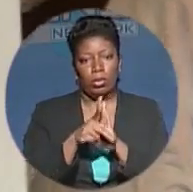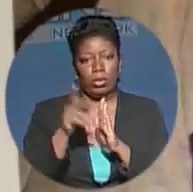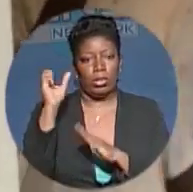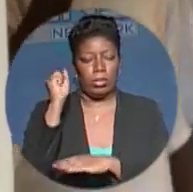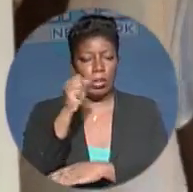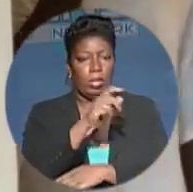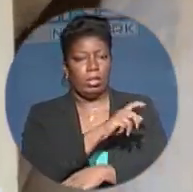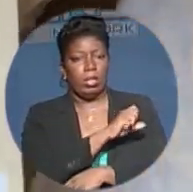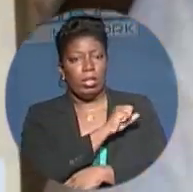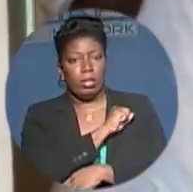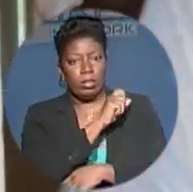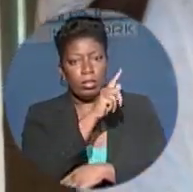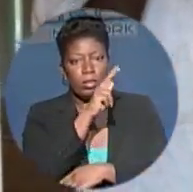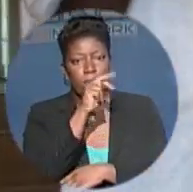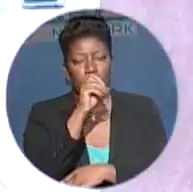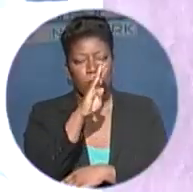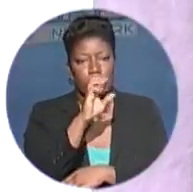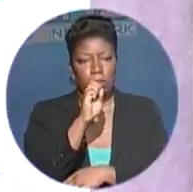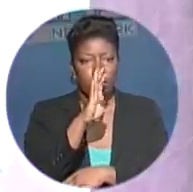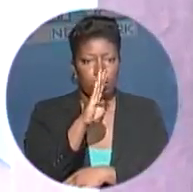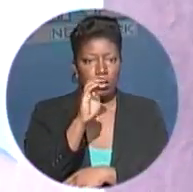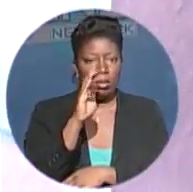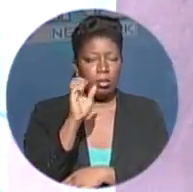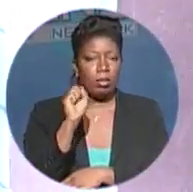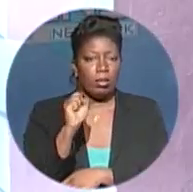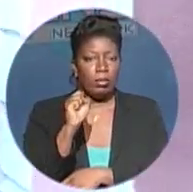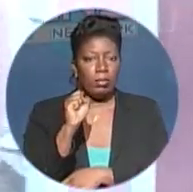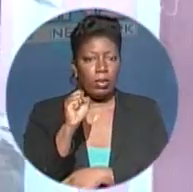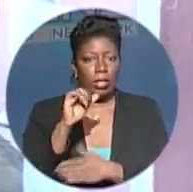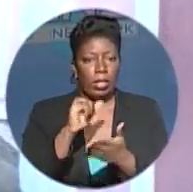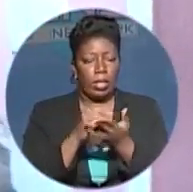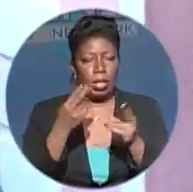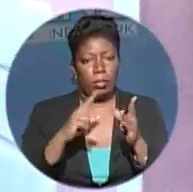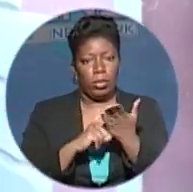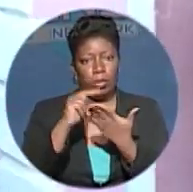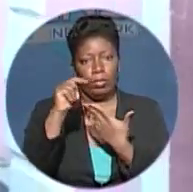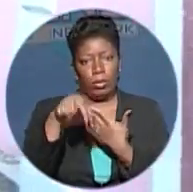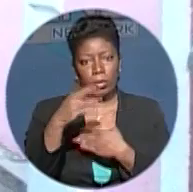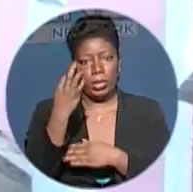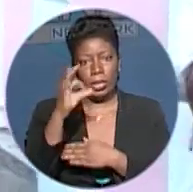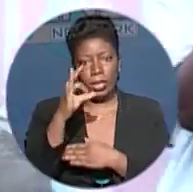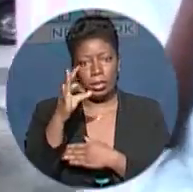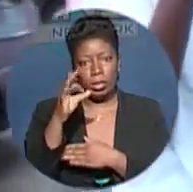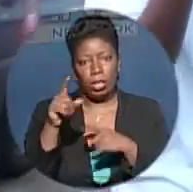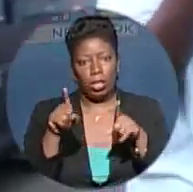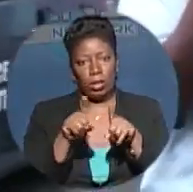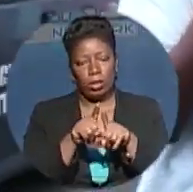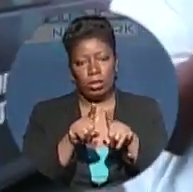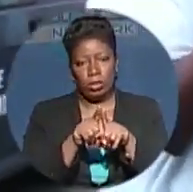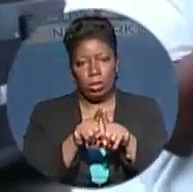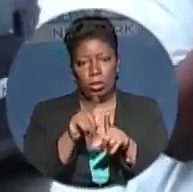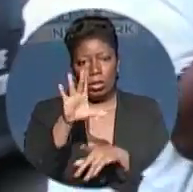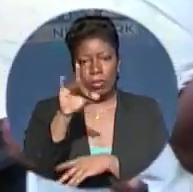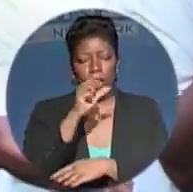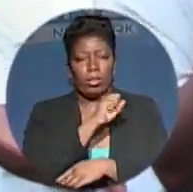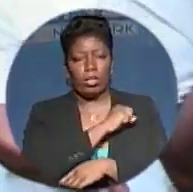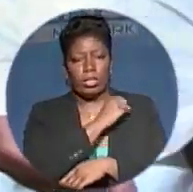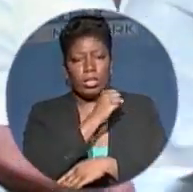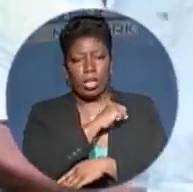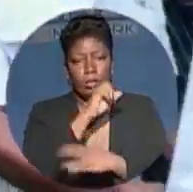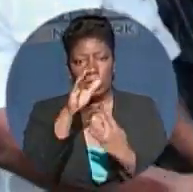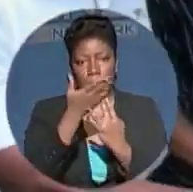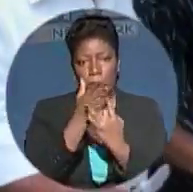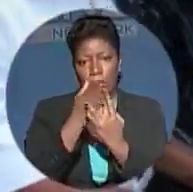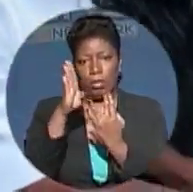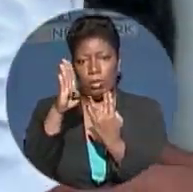Road, Foxdale. That murder took place on Saturday, November 19th. Stubbs was also found in the middle of Baker Street between